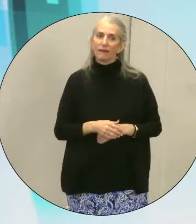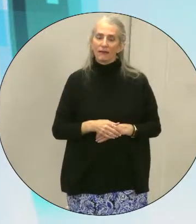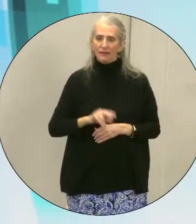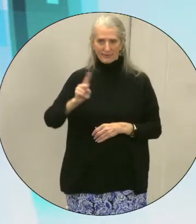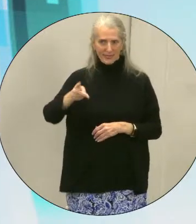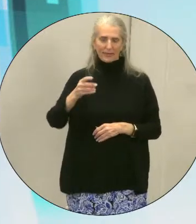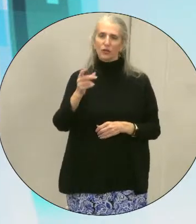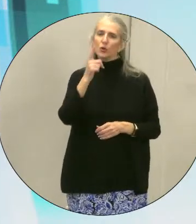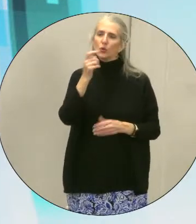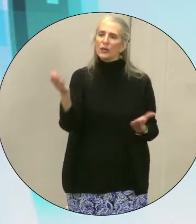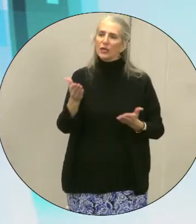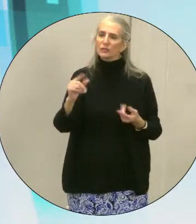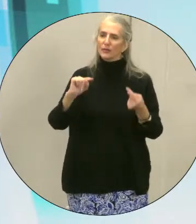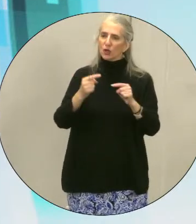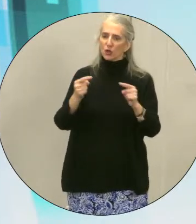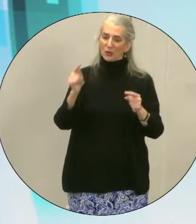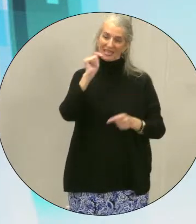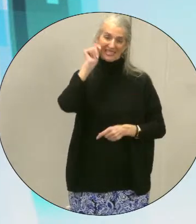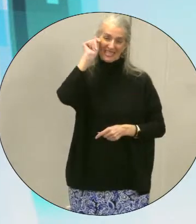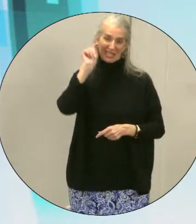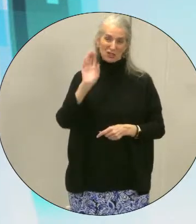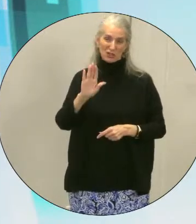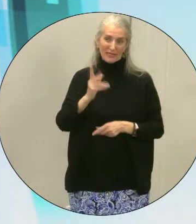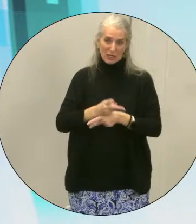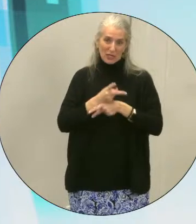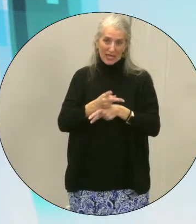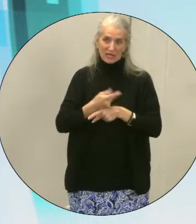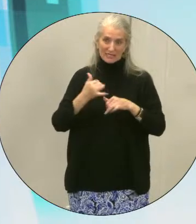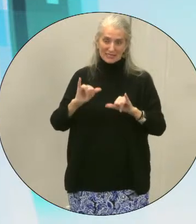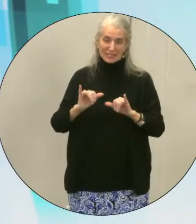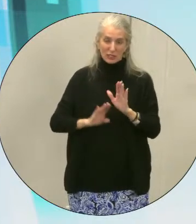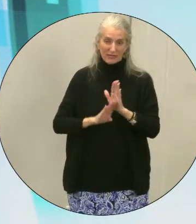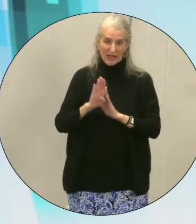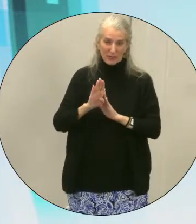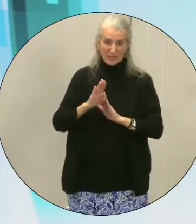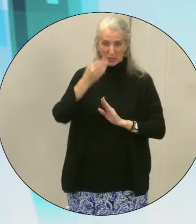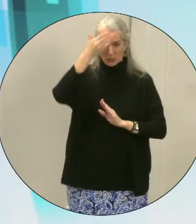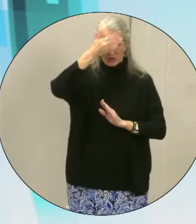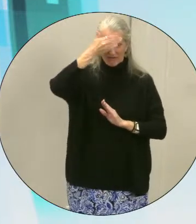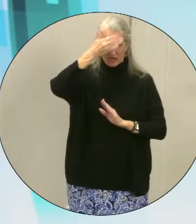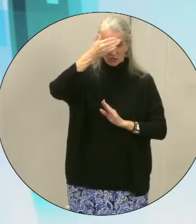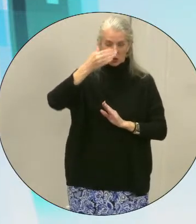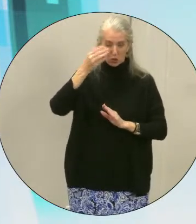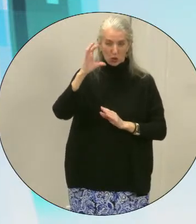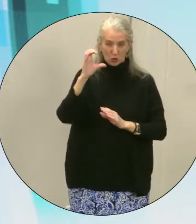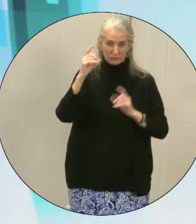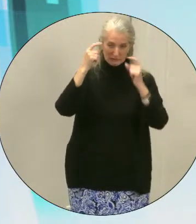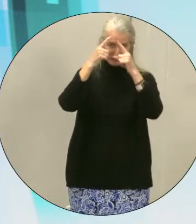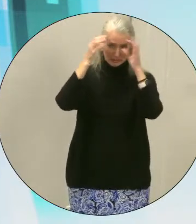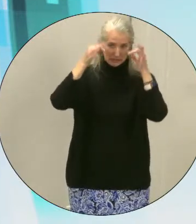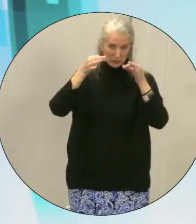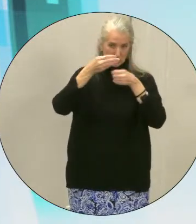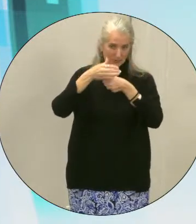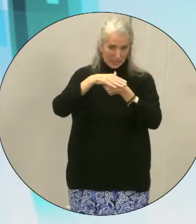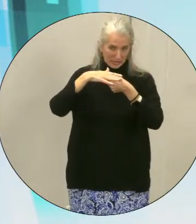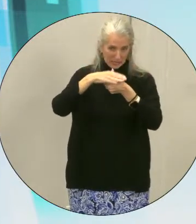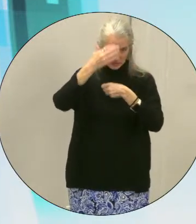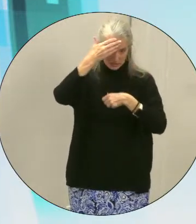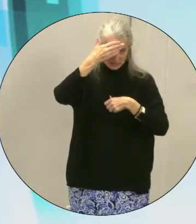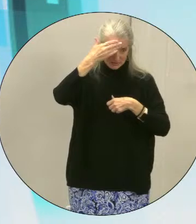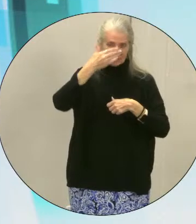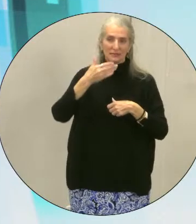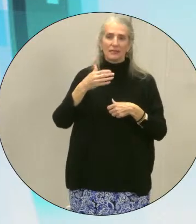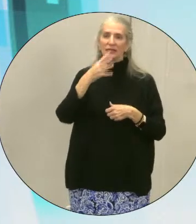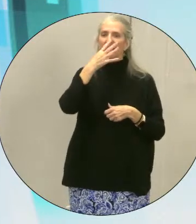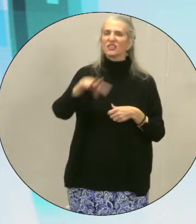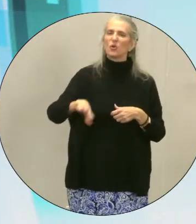when a teenager in your care with their still developing prefrontal cortex, the brain's decision-making center, ignores your advice on a